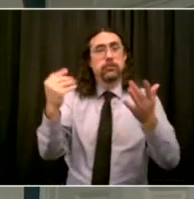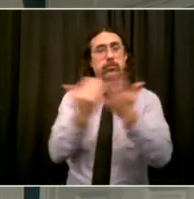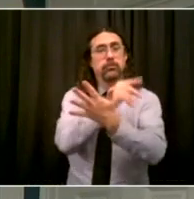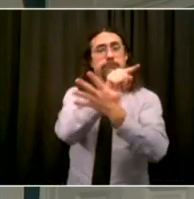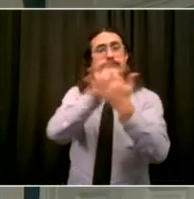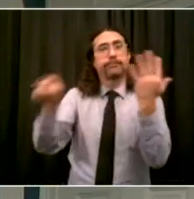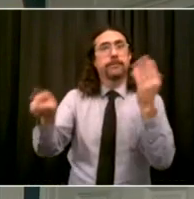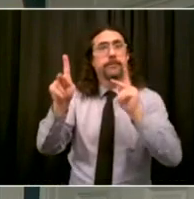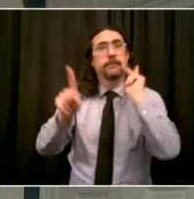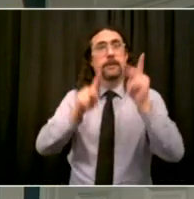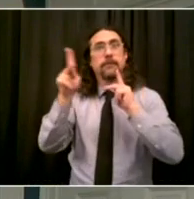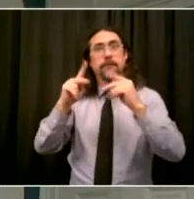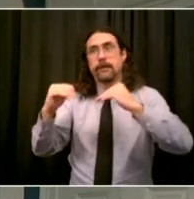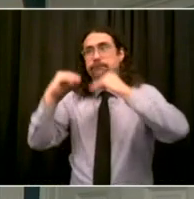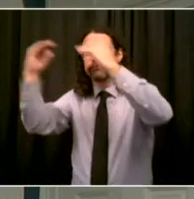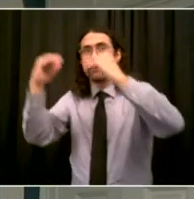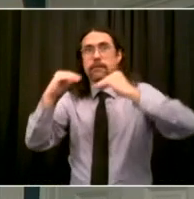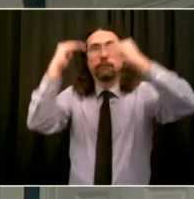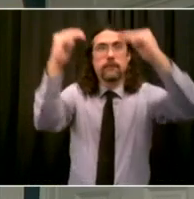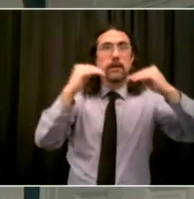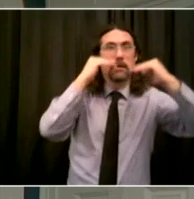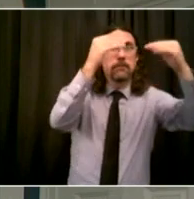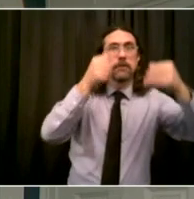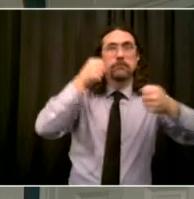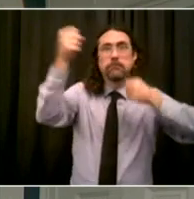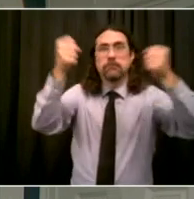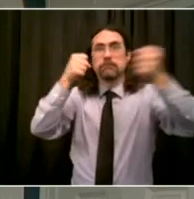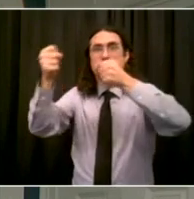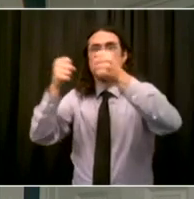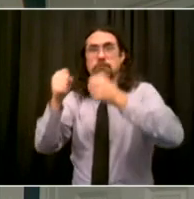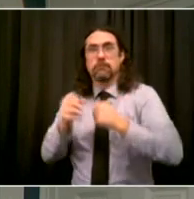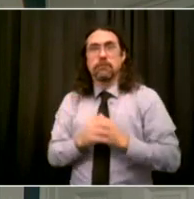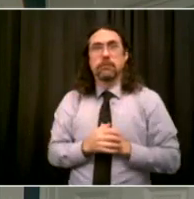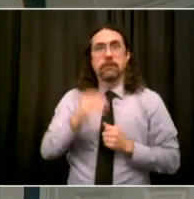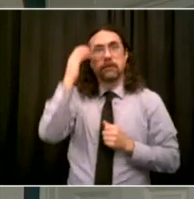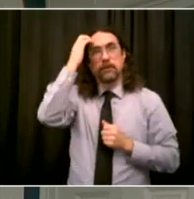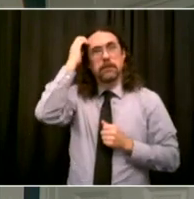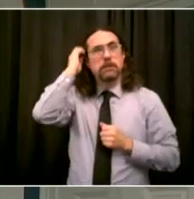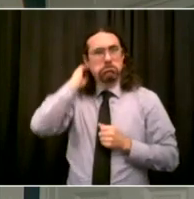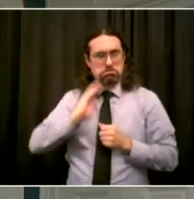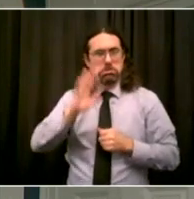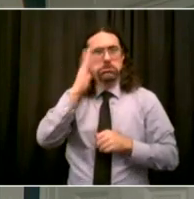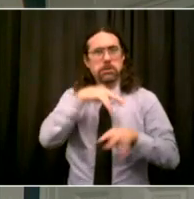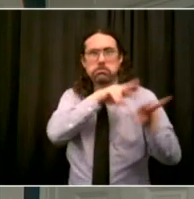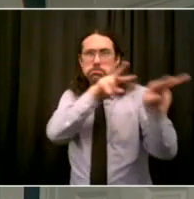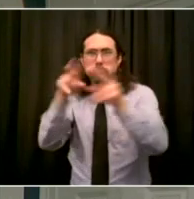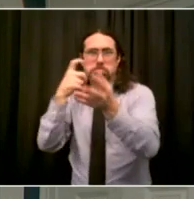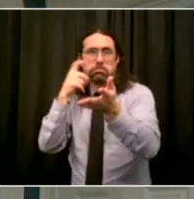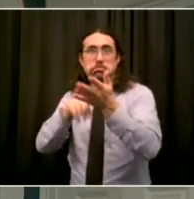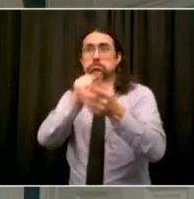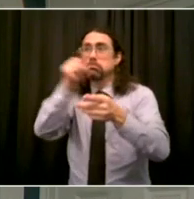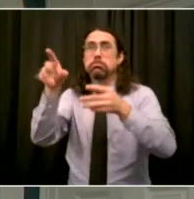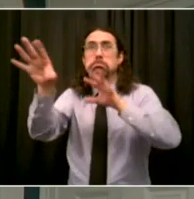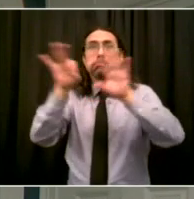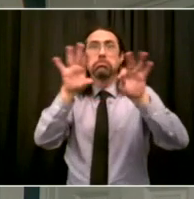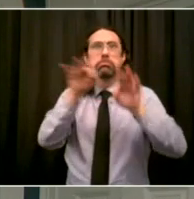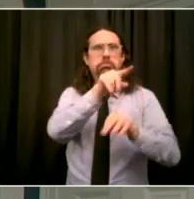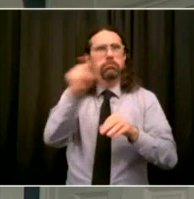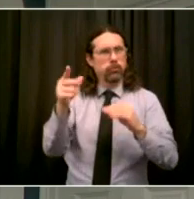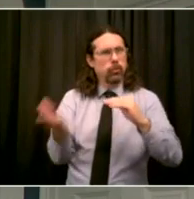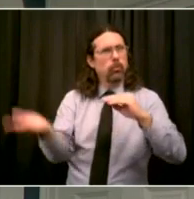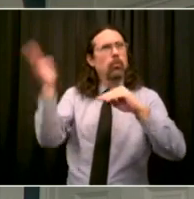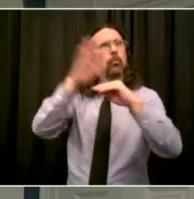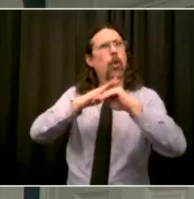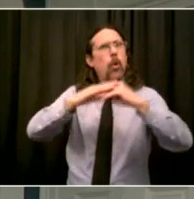inclusive. Can you tell me what message you're trying to send to protesters and others who have